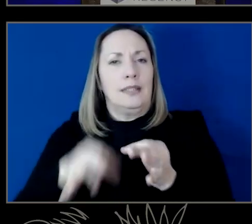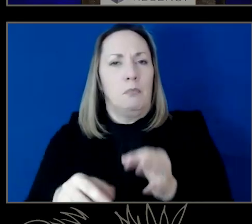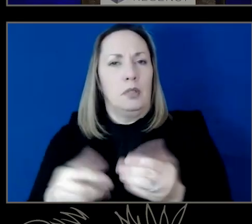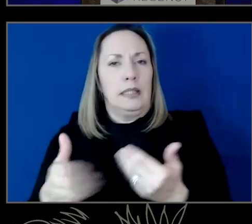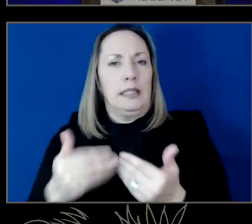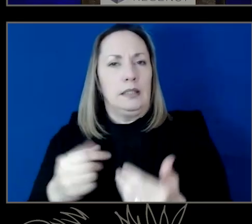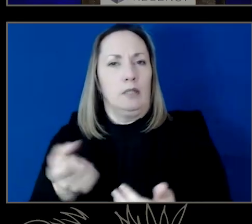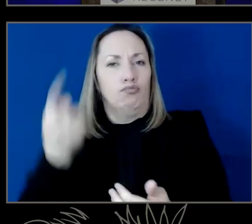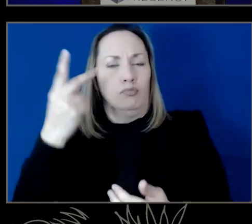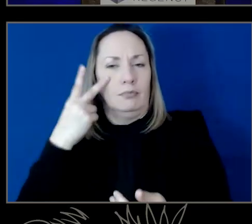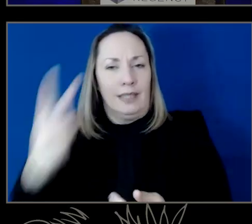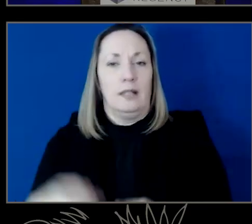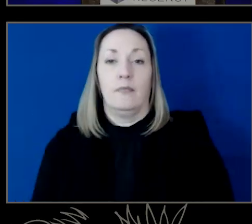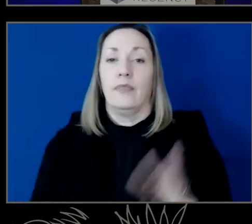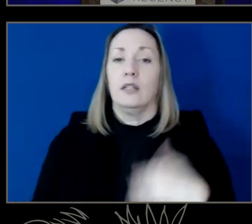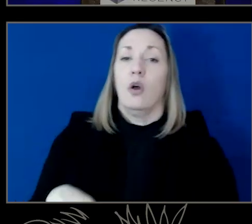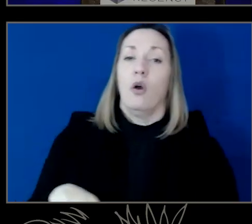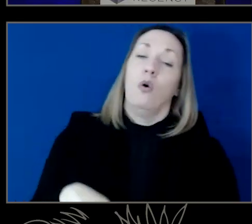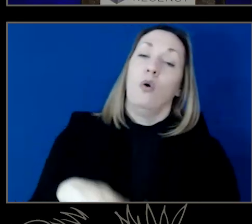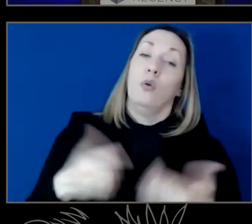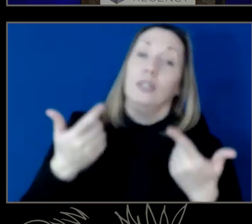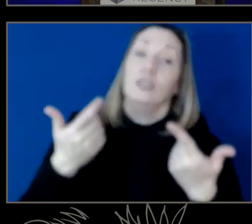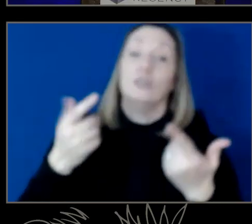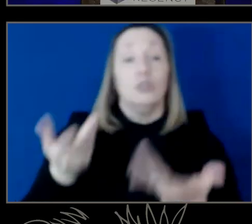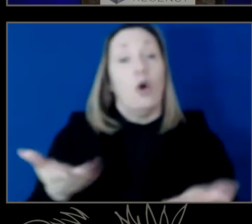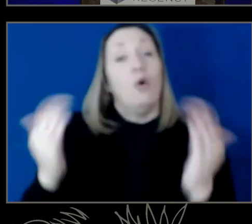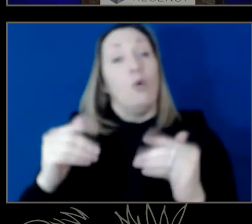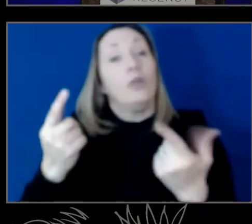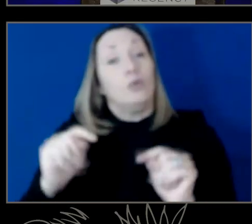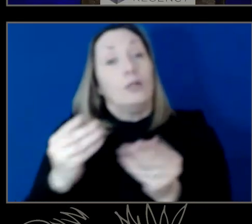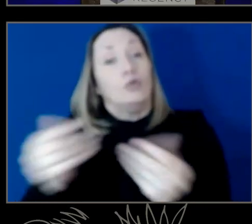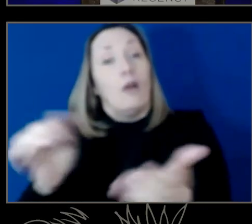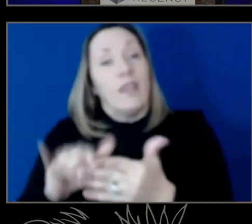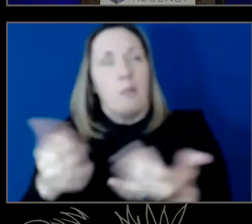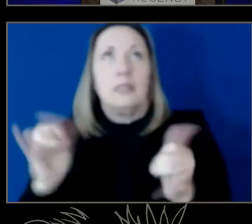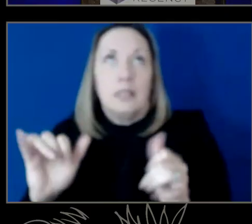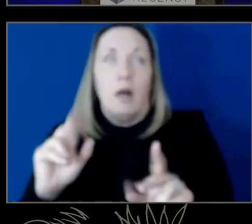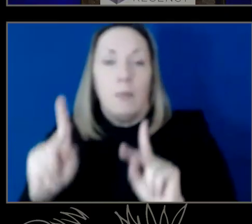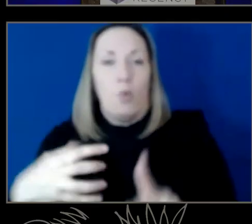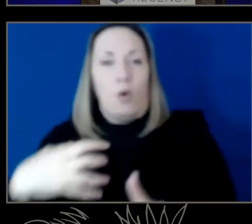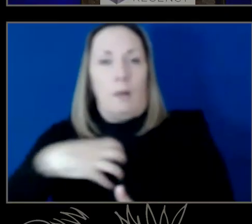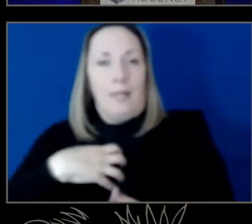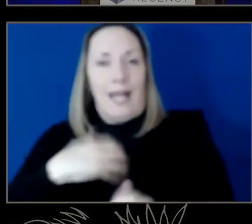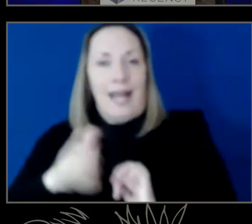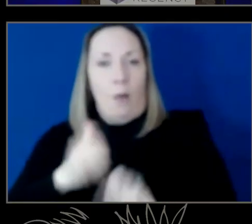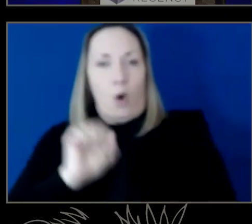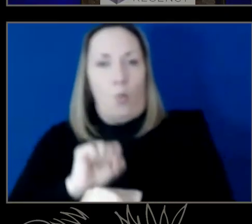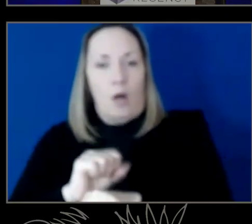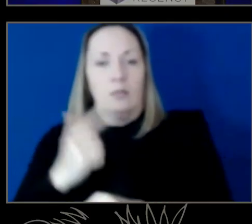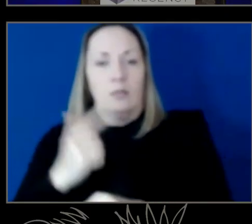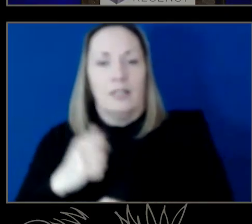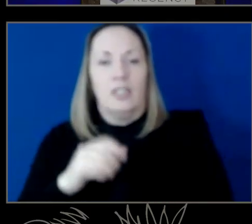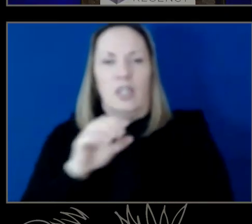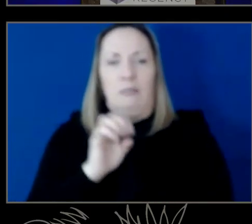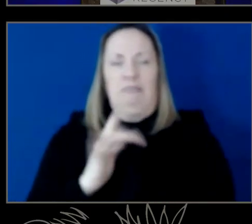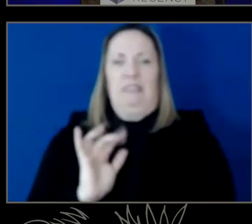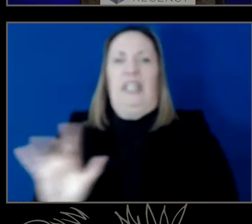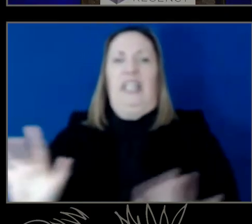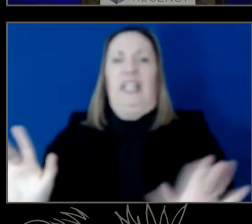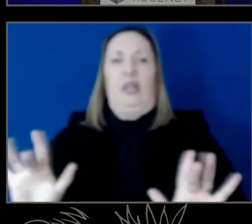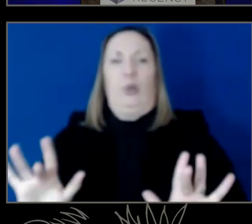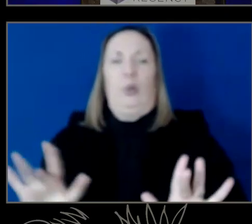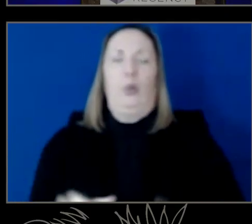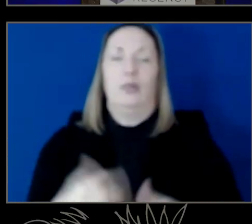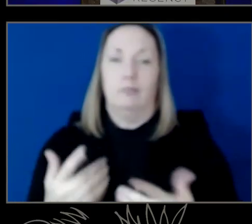So code organization, we tried to solve that, but people still, there's still going to be complaints on how it works because you're going to get the EU factor. That's a big problem